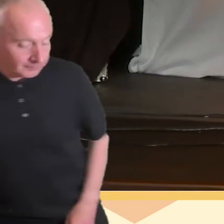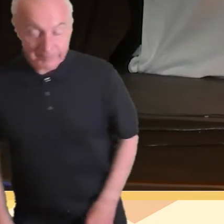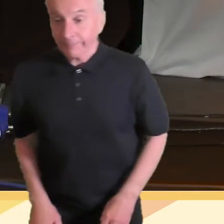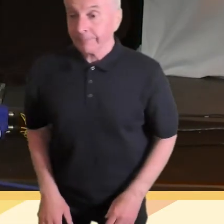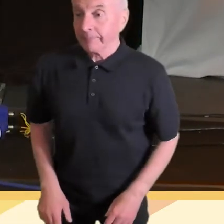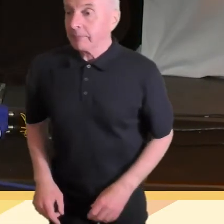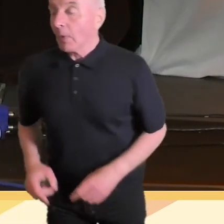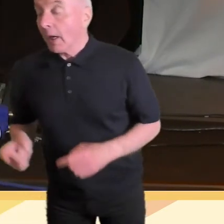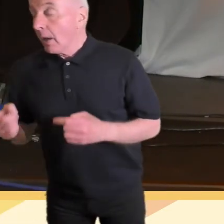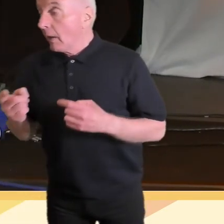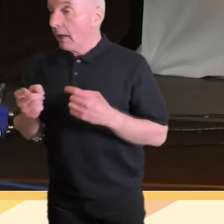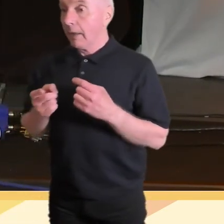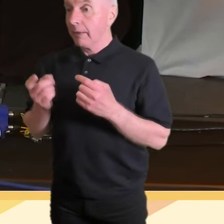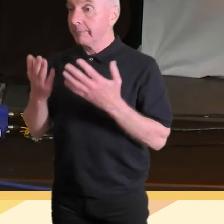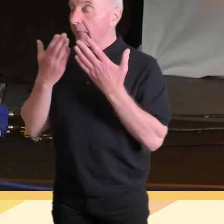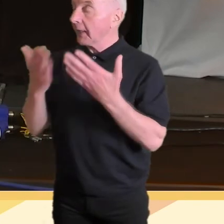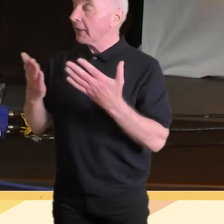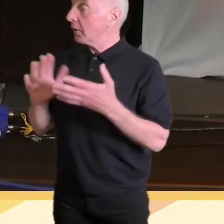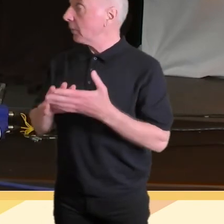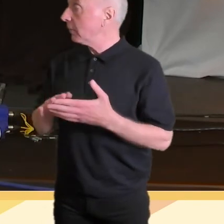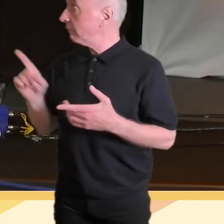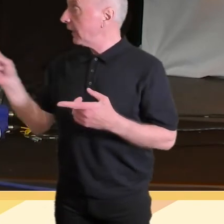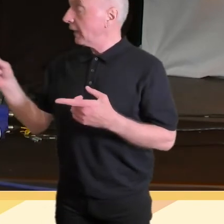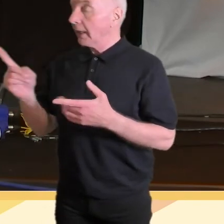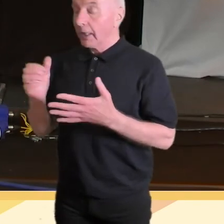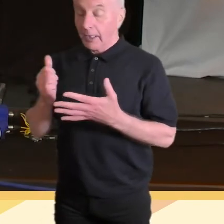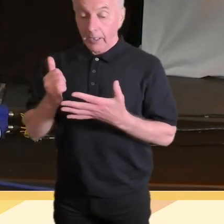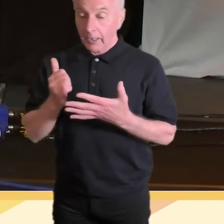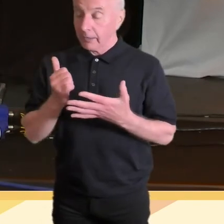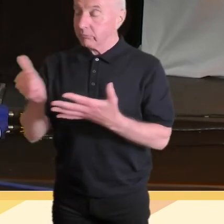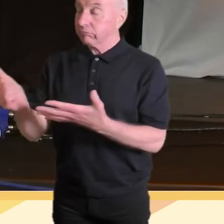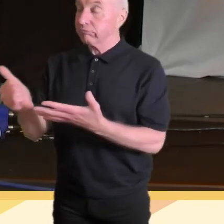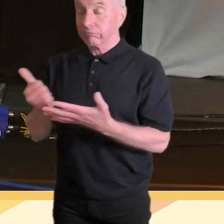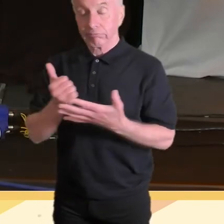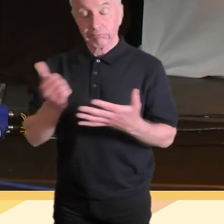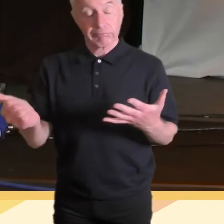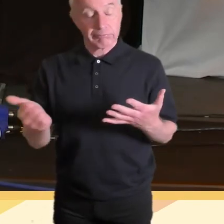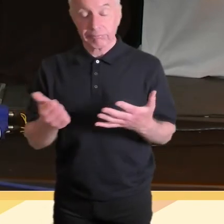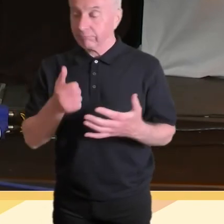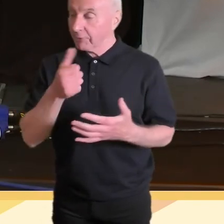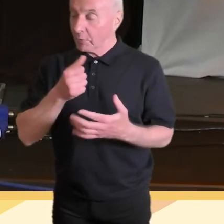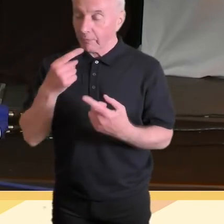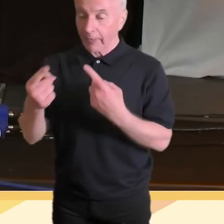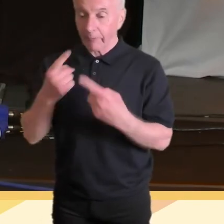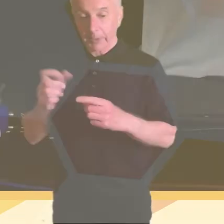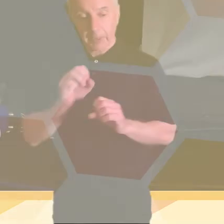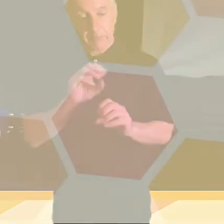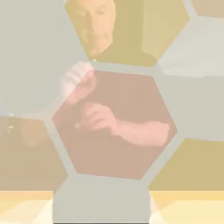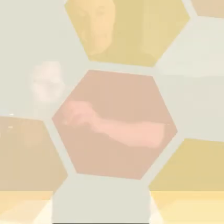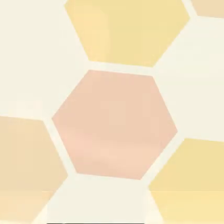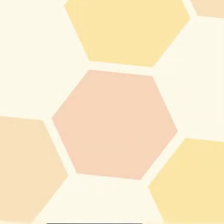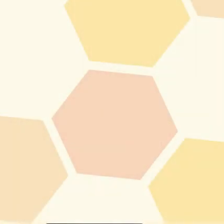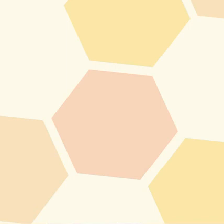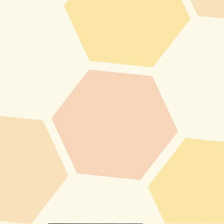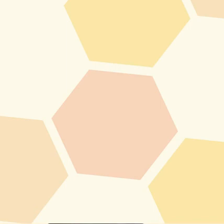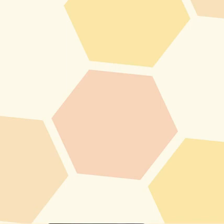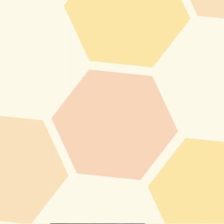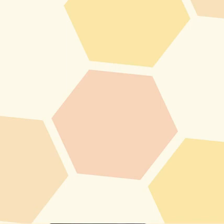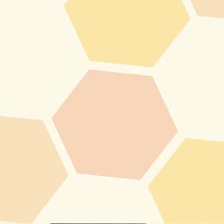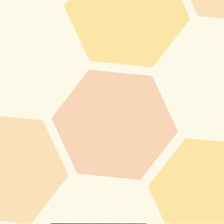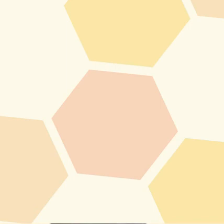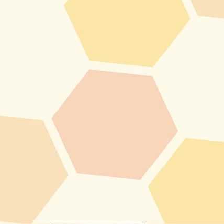Fantastic and extremely helpful, because he posed the question for us all to have a conversation right at the end there. How